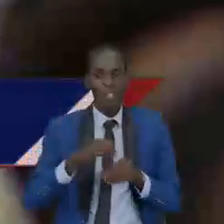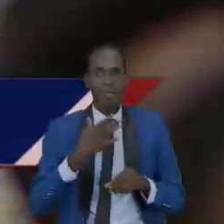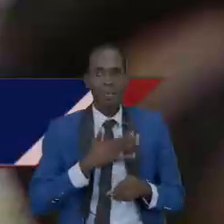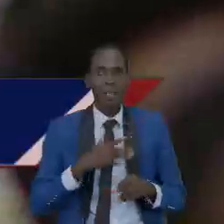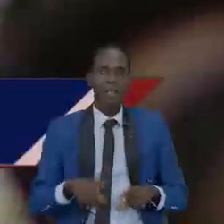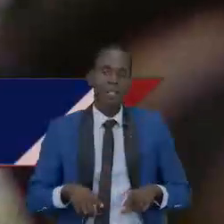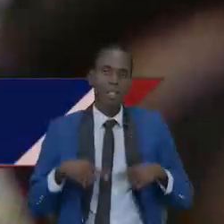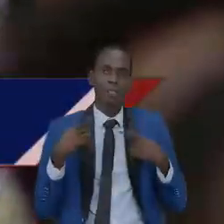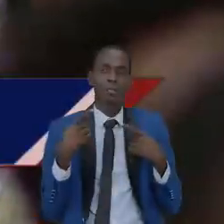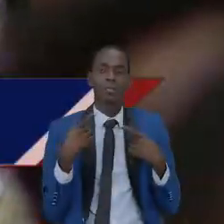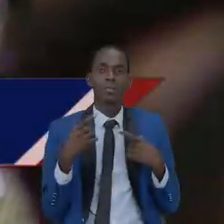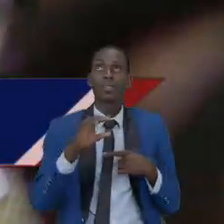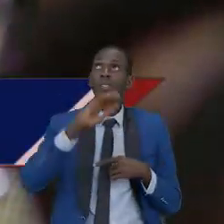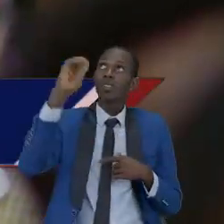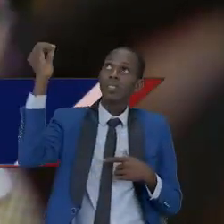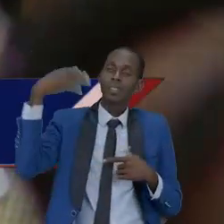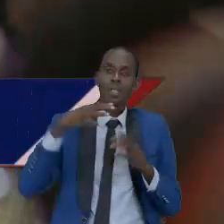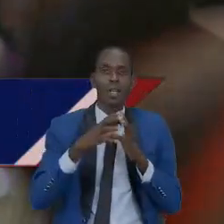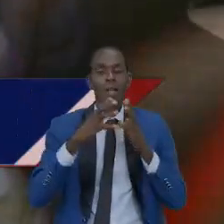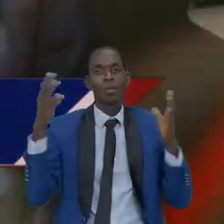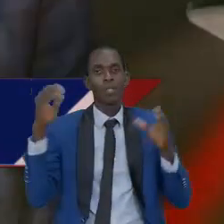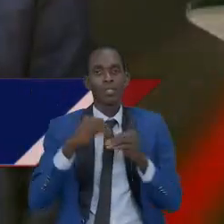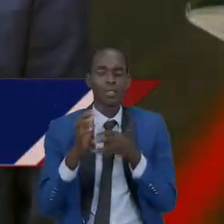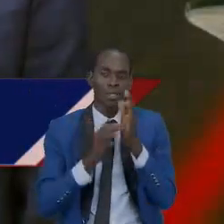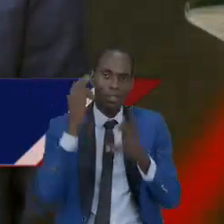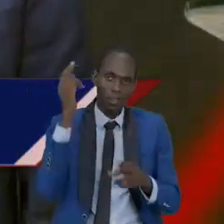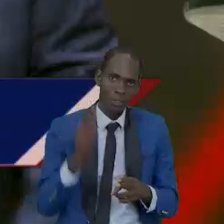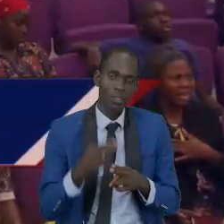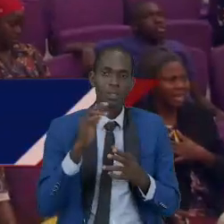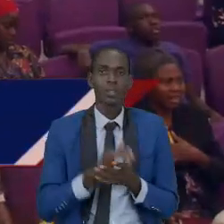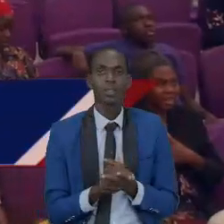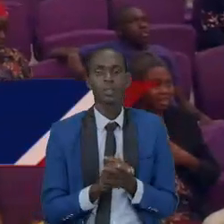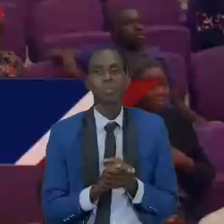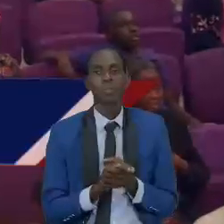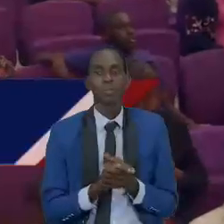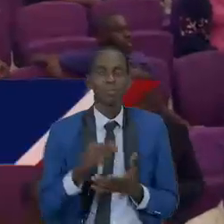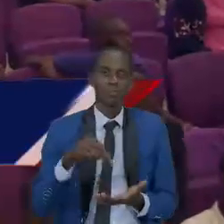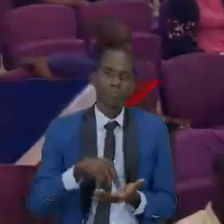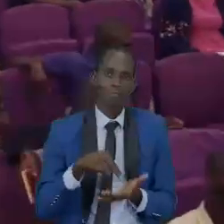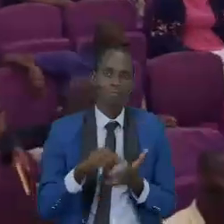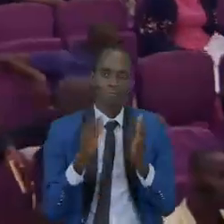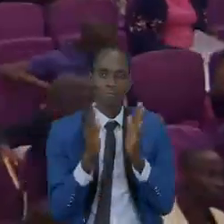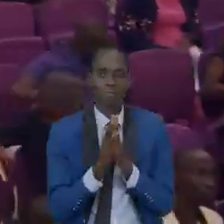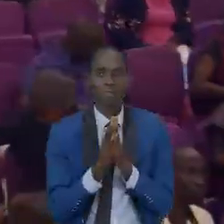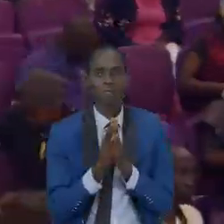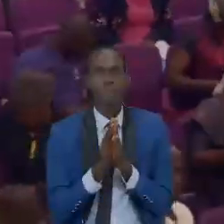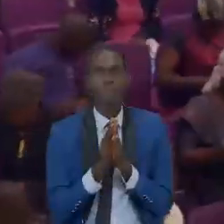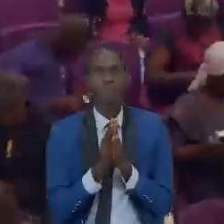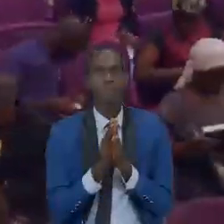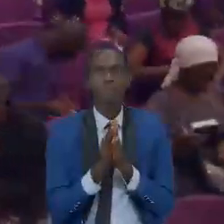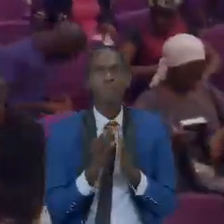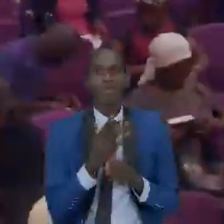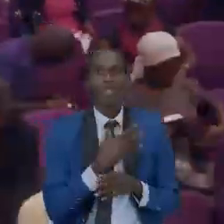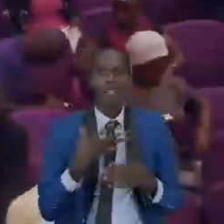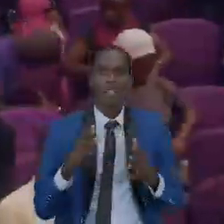life. Grace abundant in Jesus' name. Rise up and tell the Lord, and let